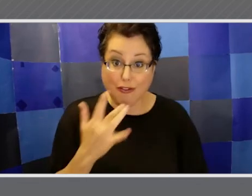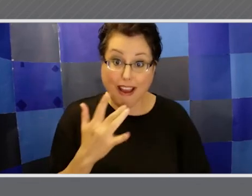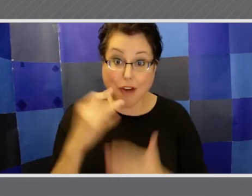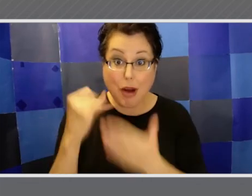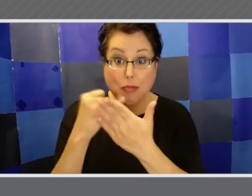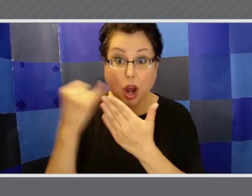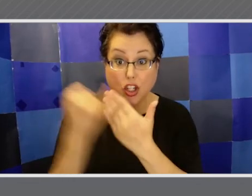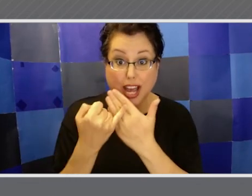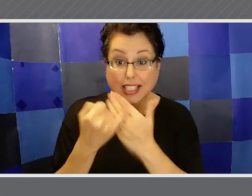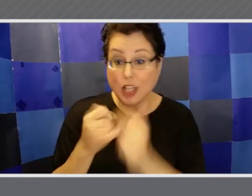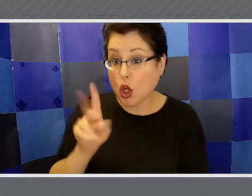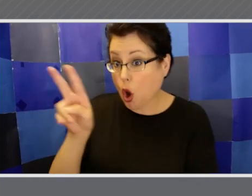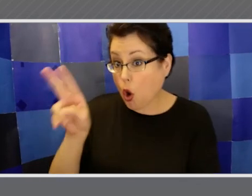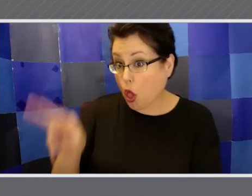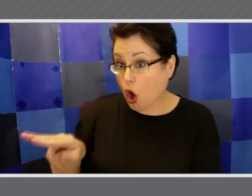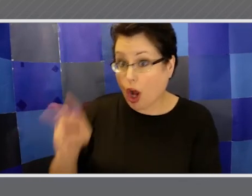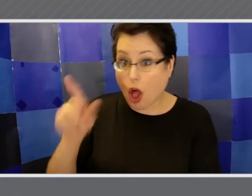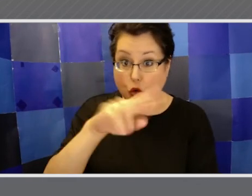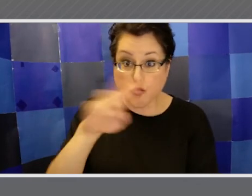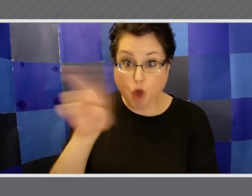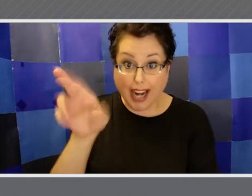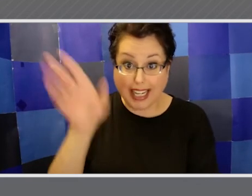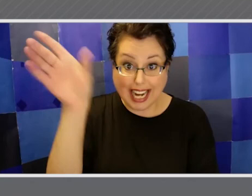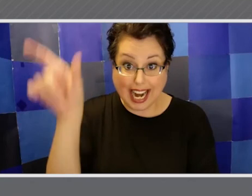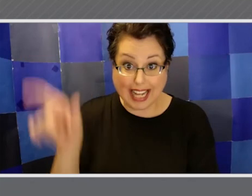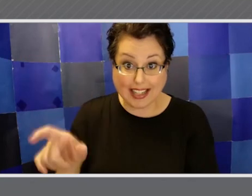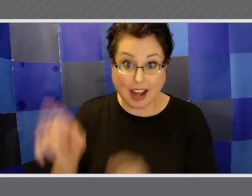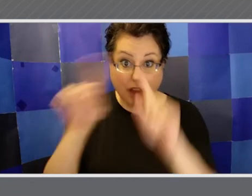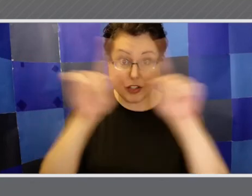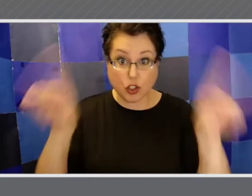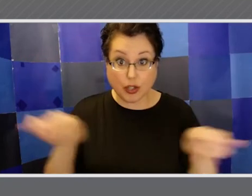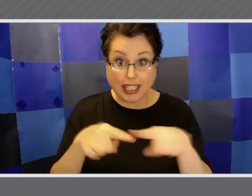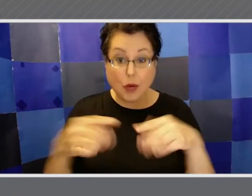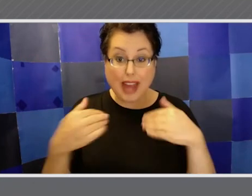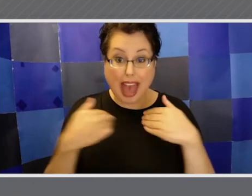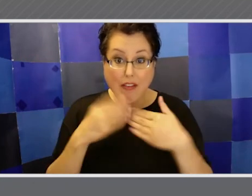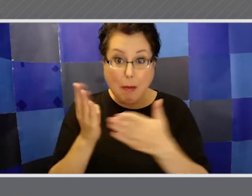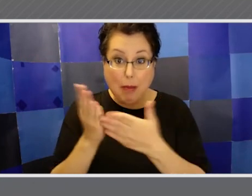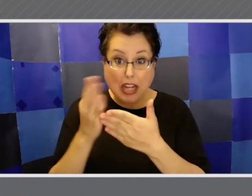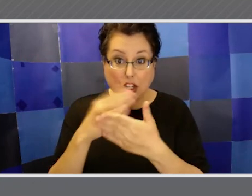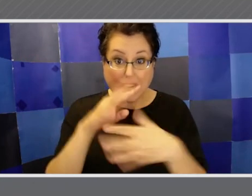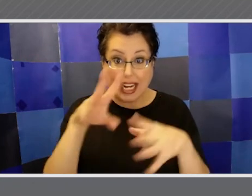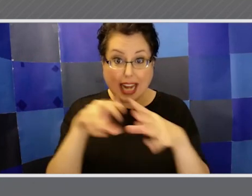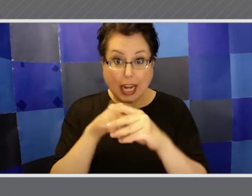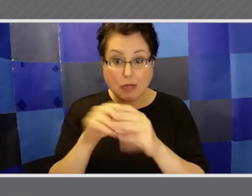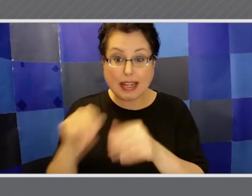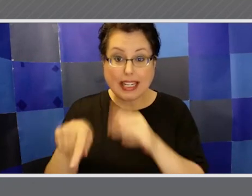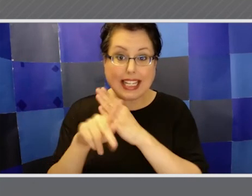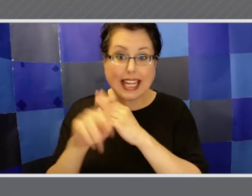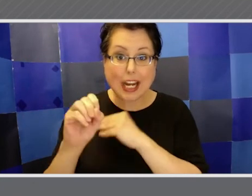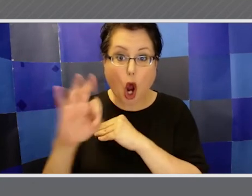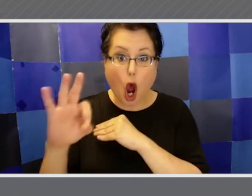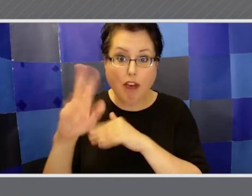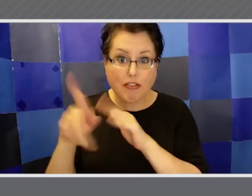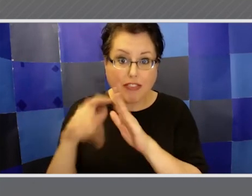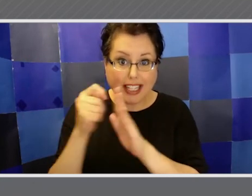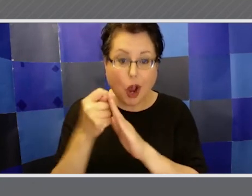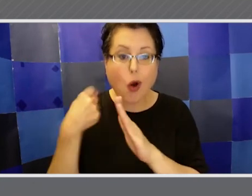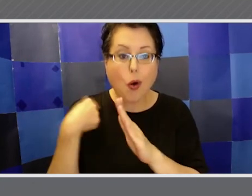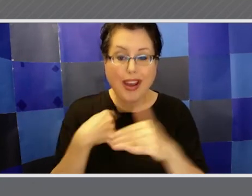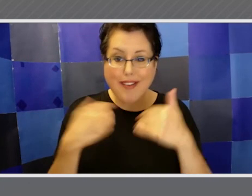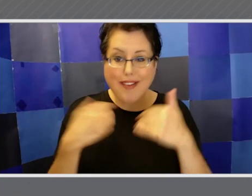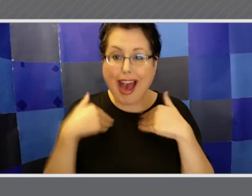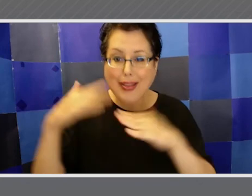through it, on the right-hand side of the screen is where we have the budget engagement kickoff video. We've moved to the top